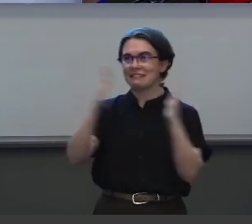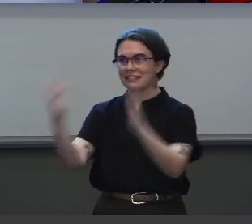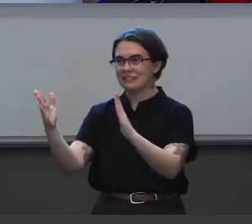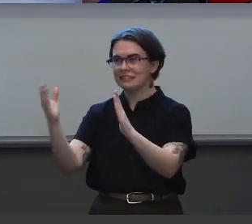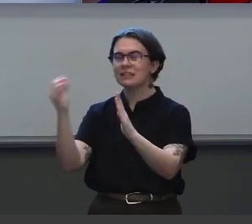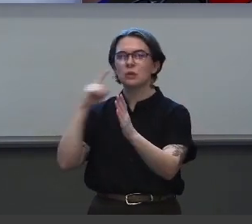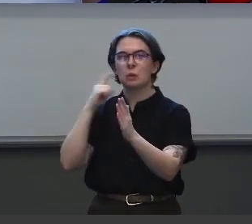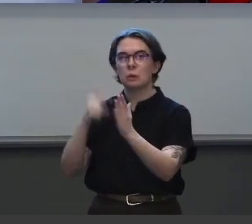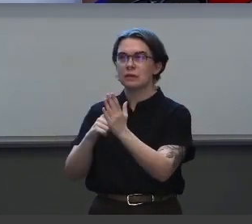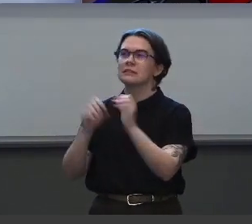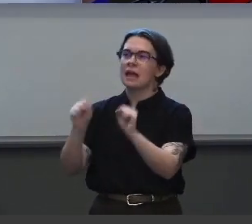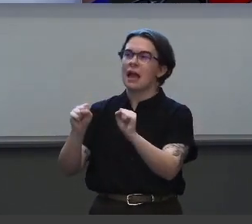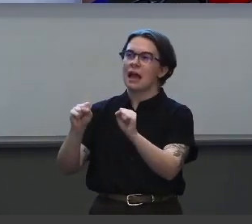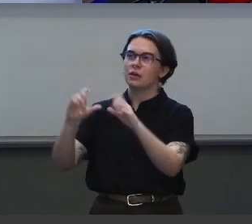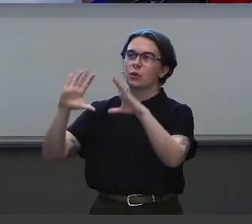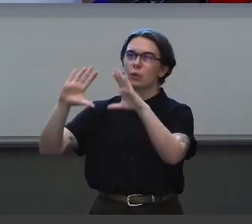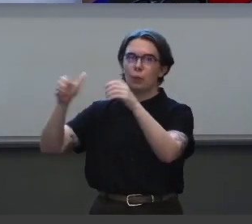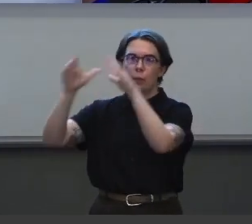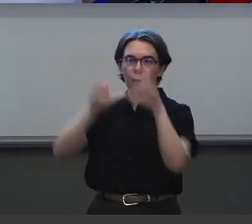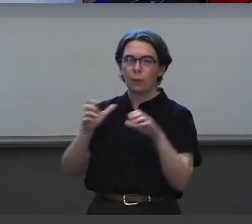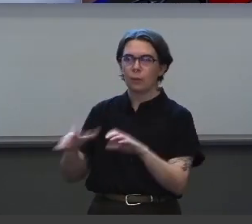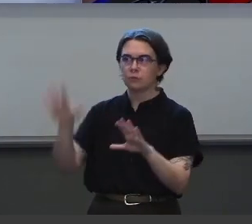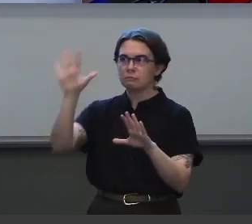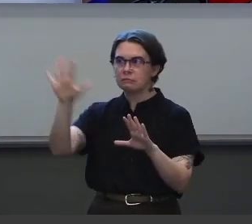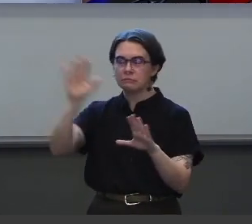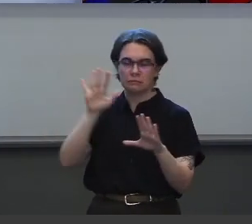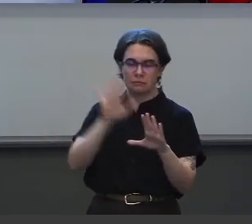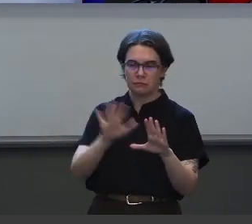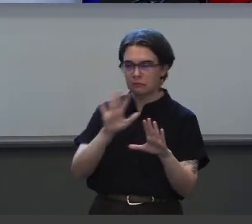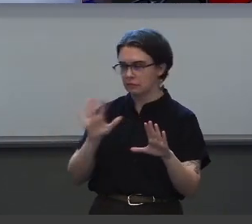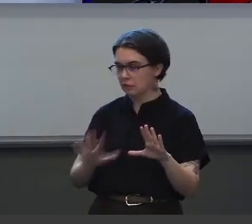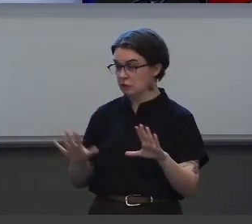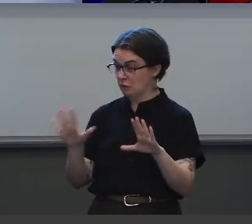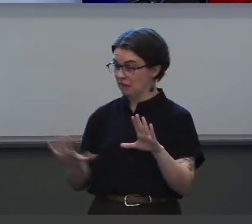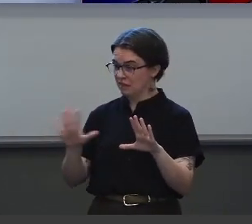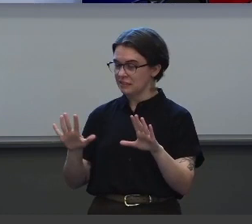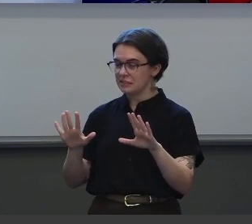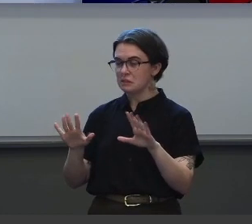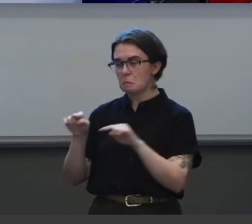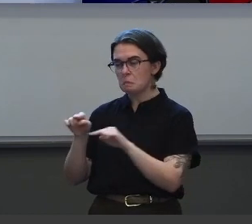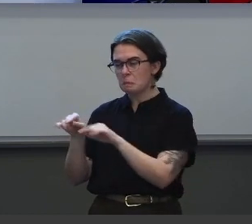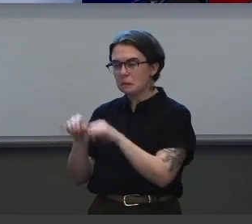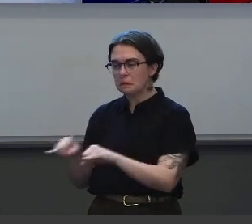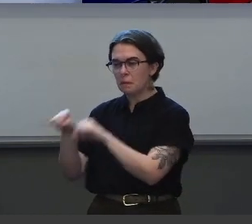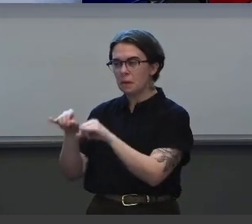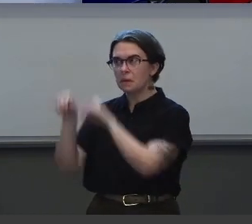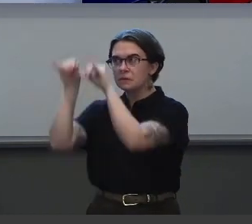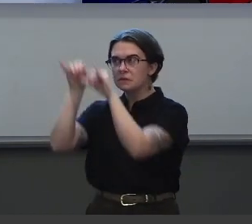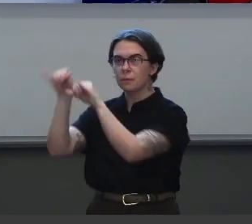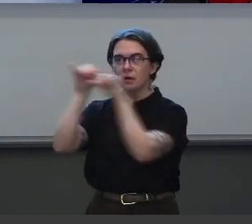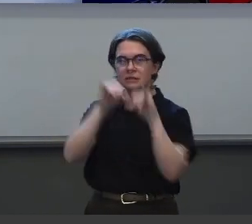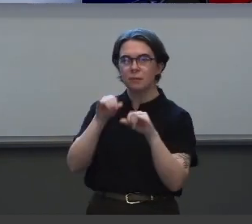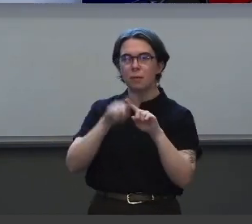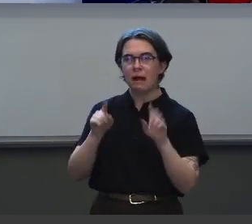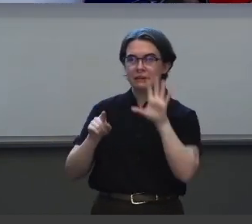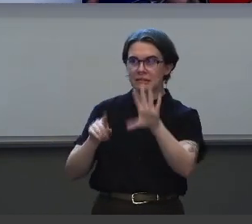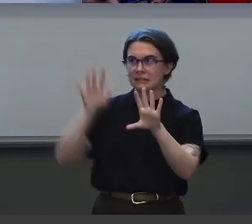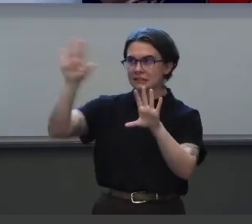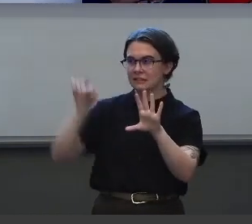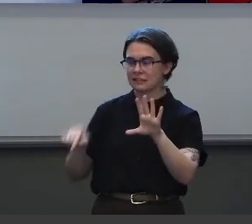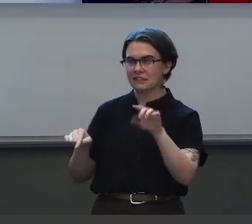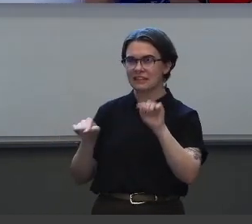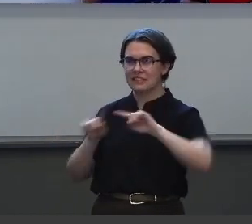very similar, but distinct from individuals in the other groups. So here we're taking a large data set and clustering it into